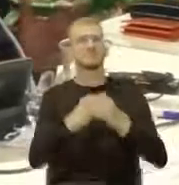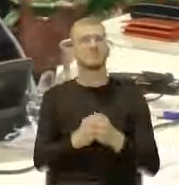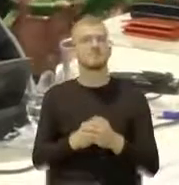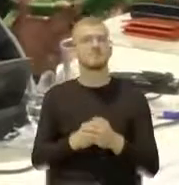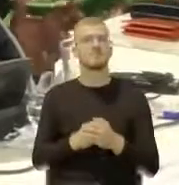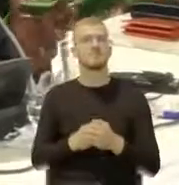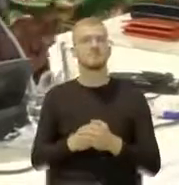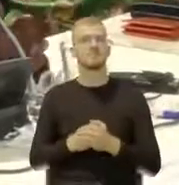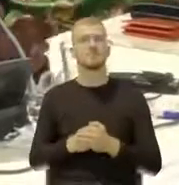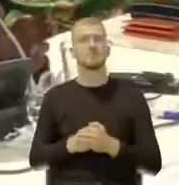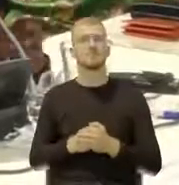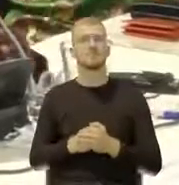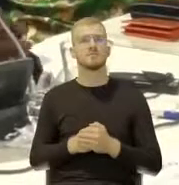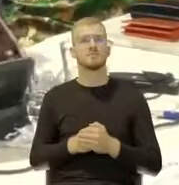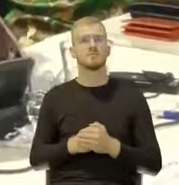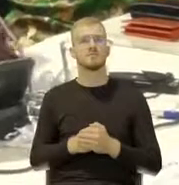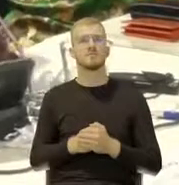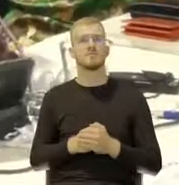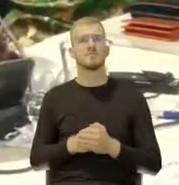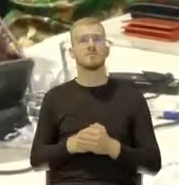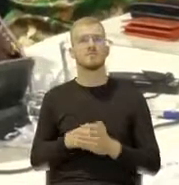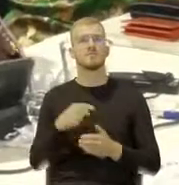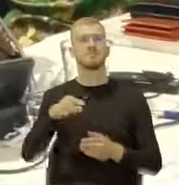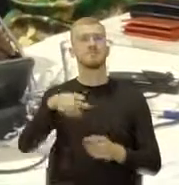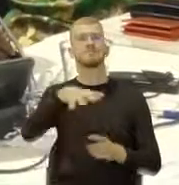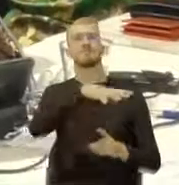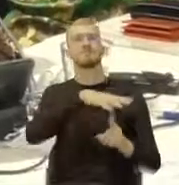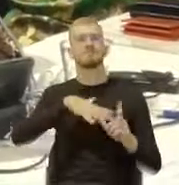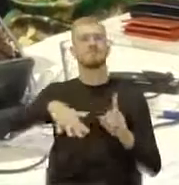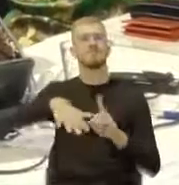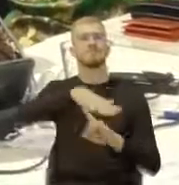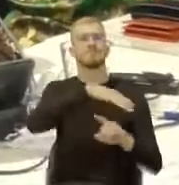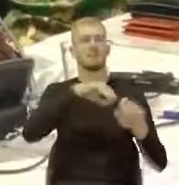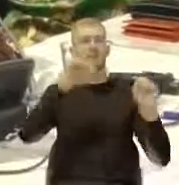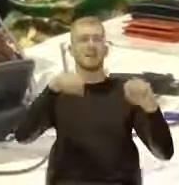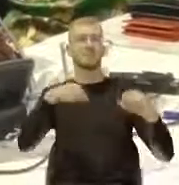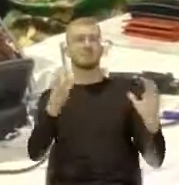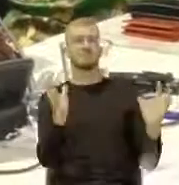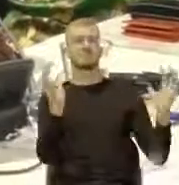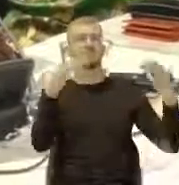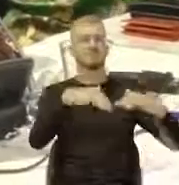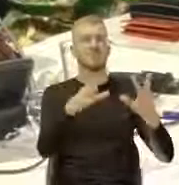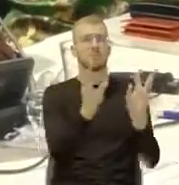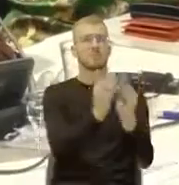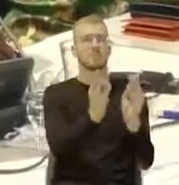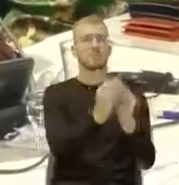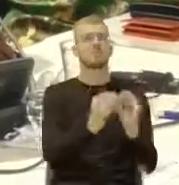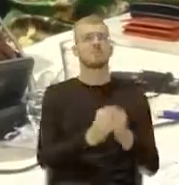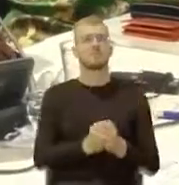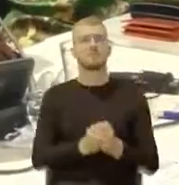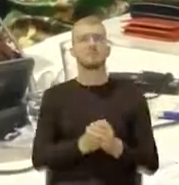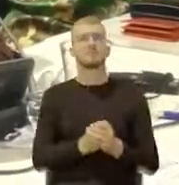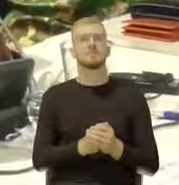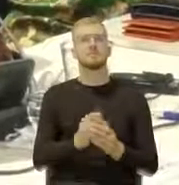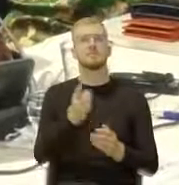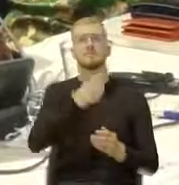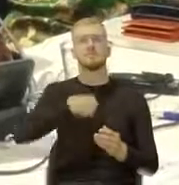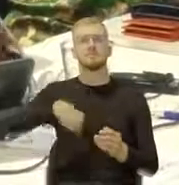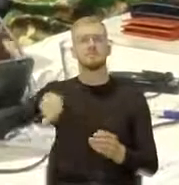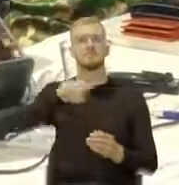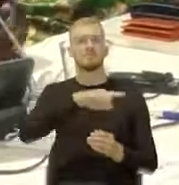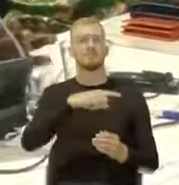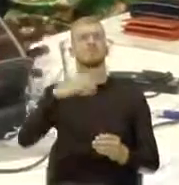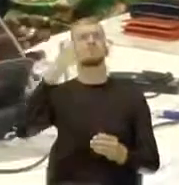platform for mayors. As we all know, before the Paris Agreement in 1995,